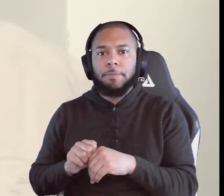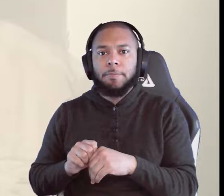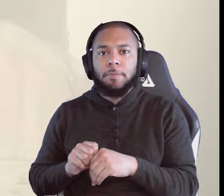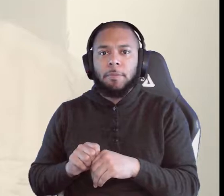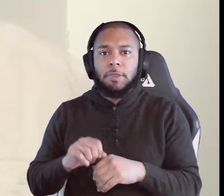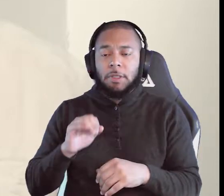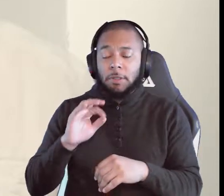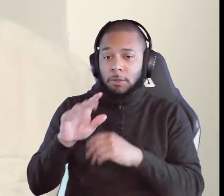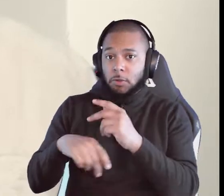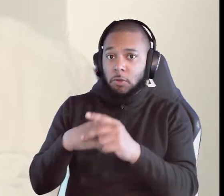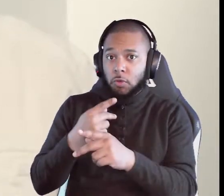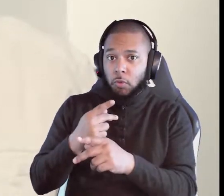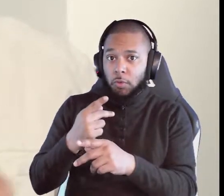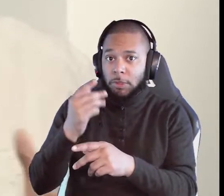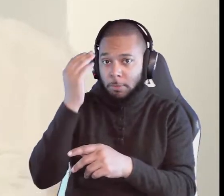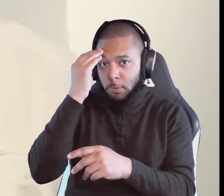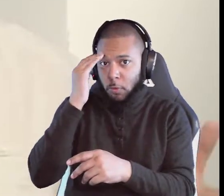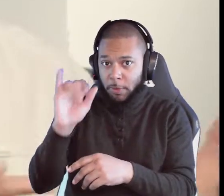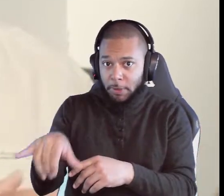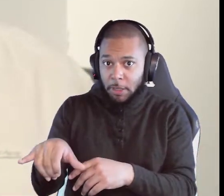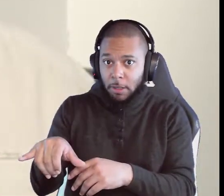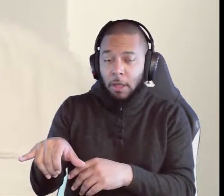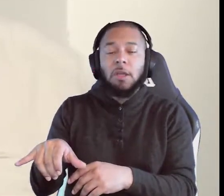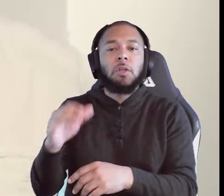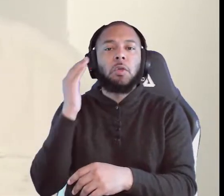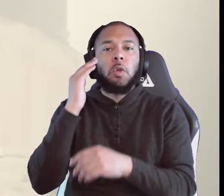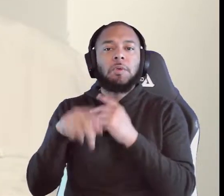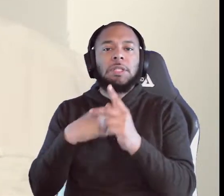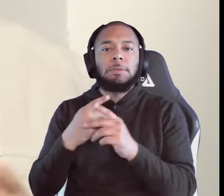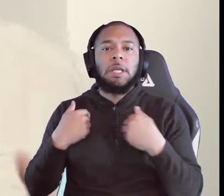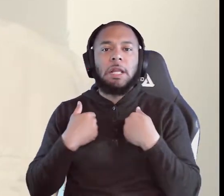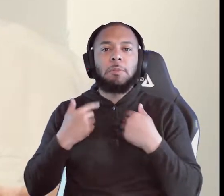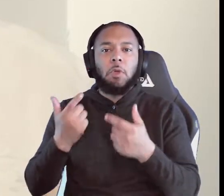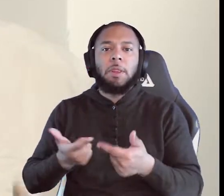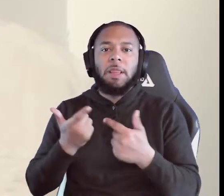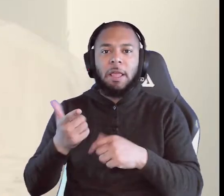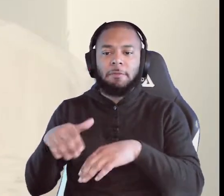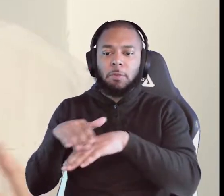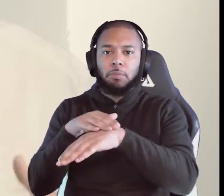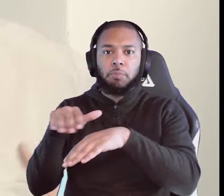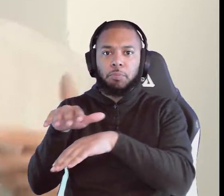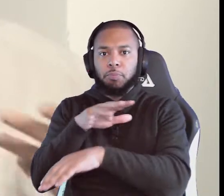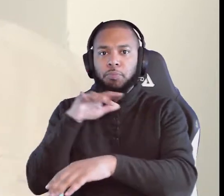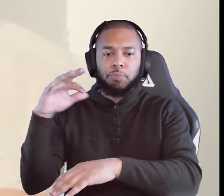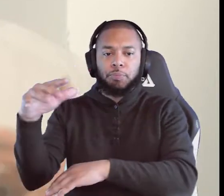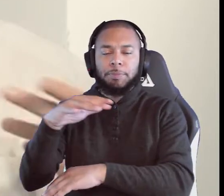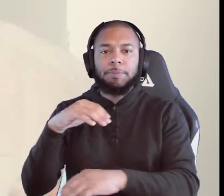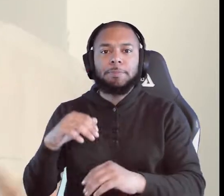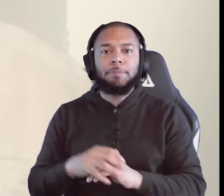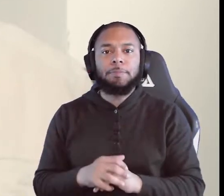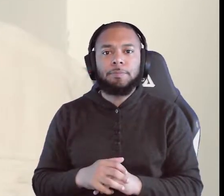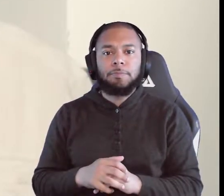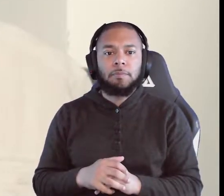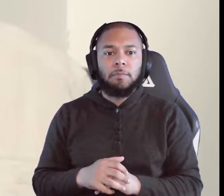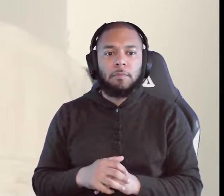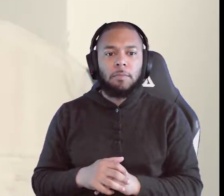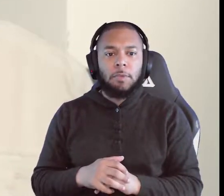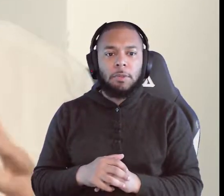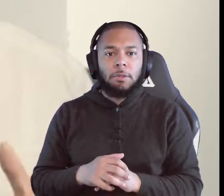supported by that soil. Soil forms from the breakdown of rocks, and rocks come from the interior of the earth through magma and the rock